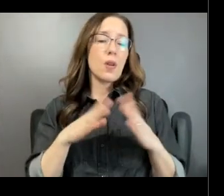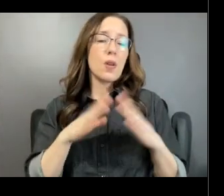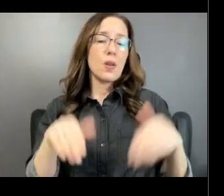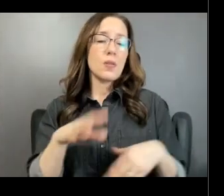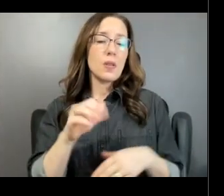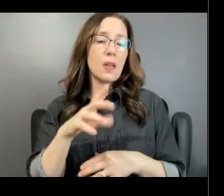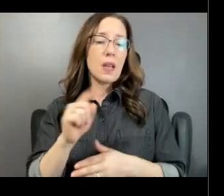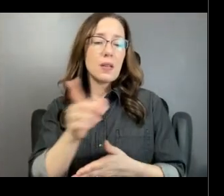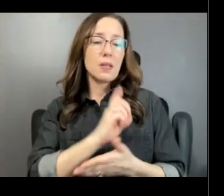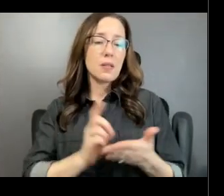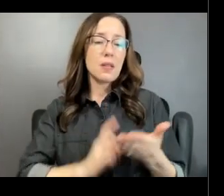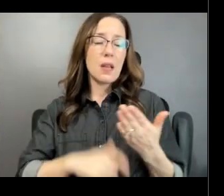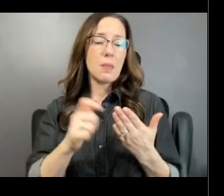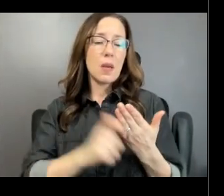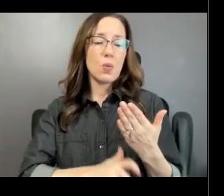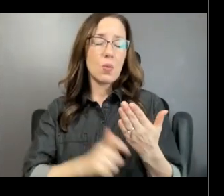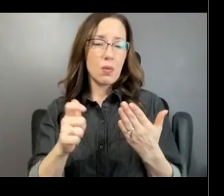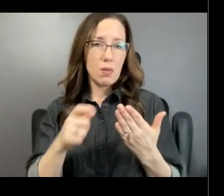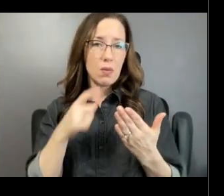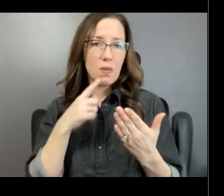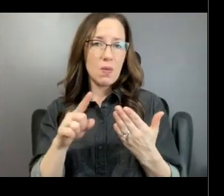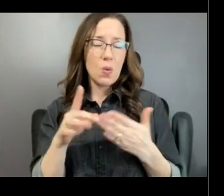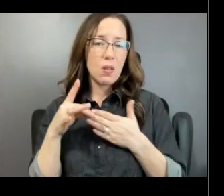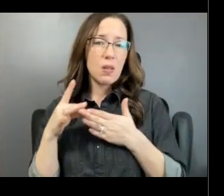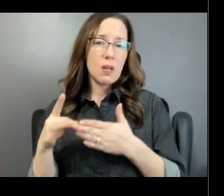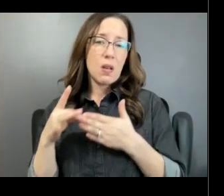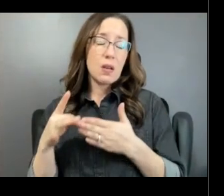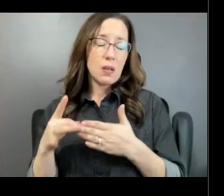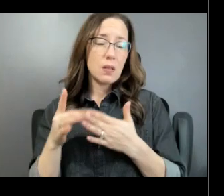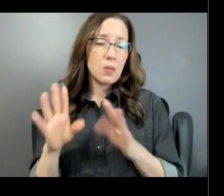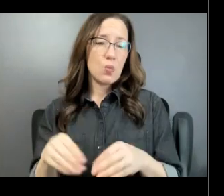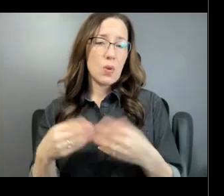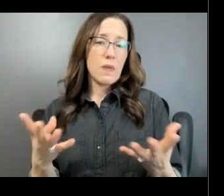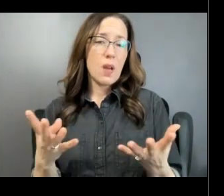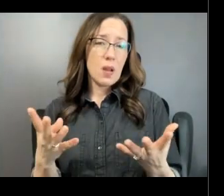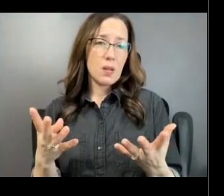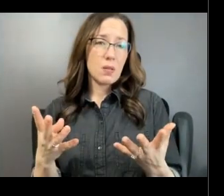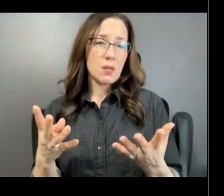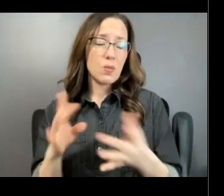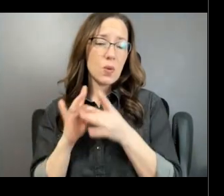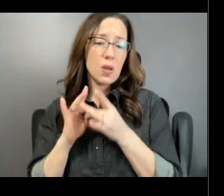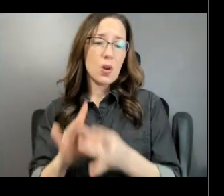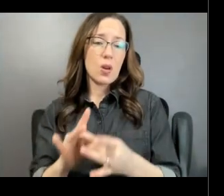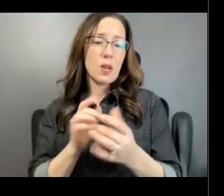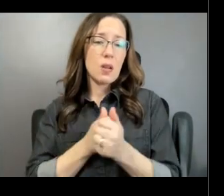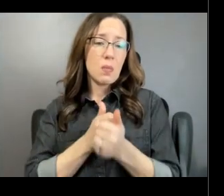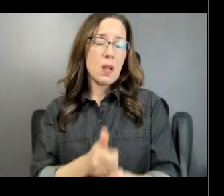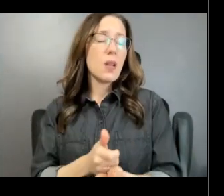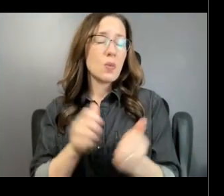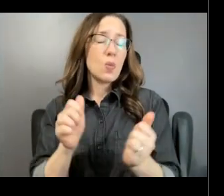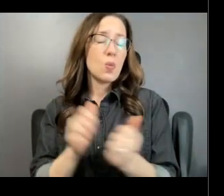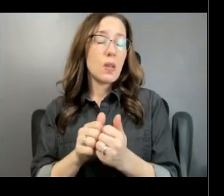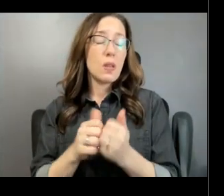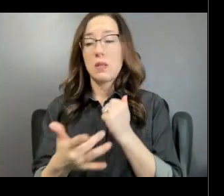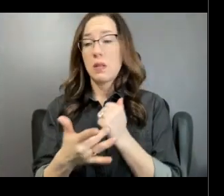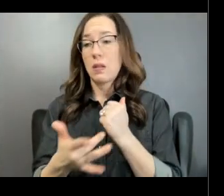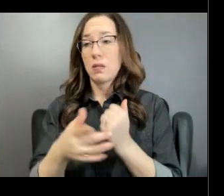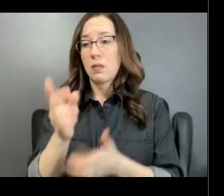Design Manual for the guidance that it provides about compliance with the technical design